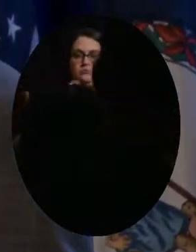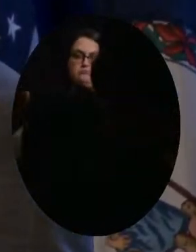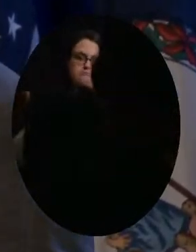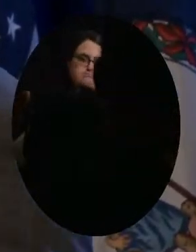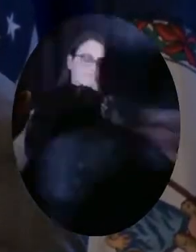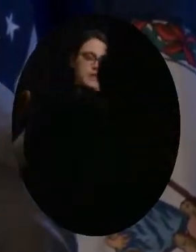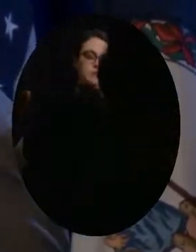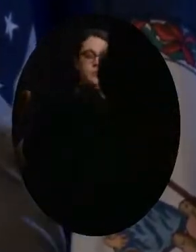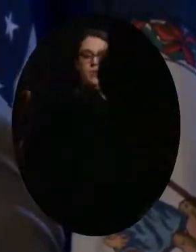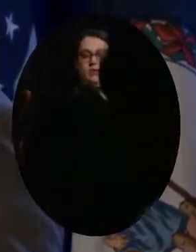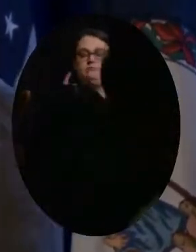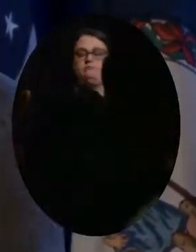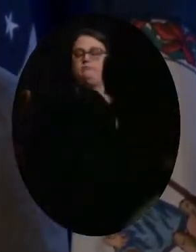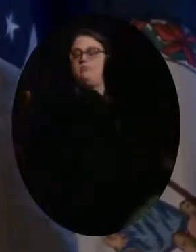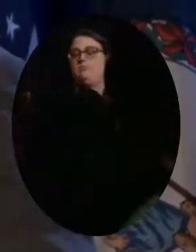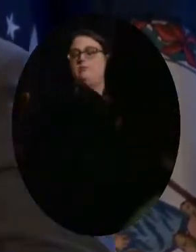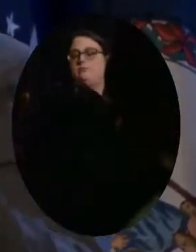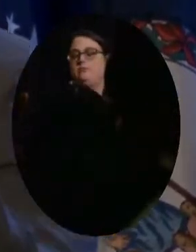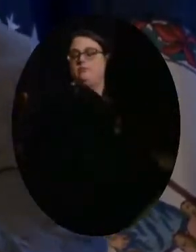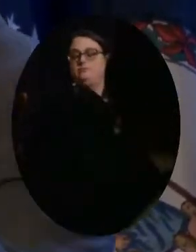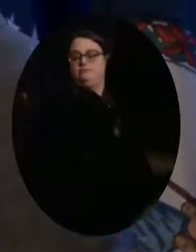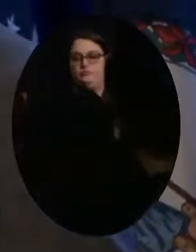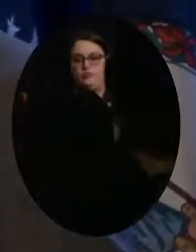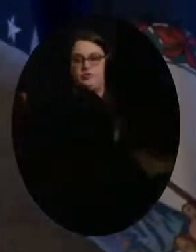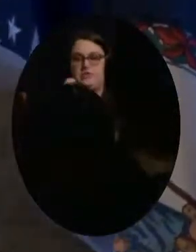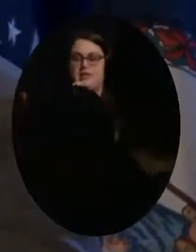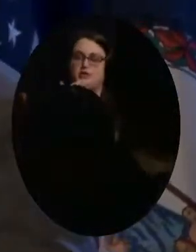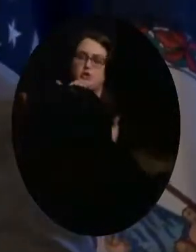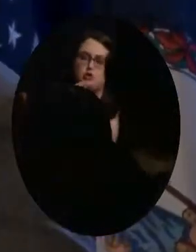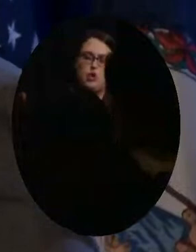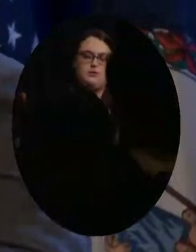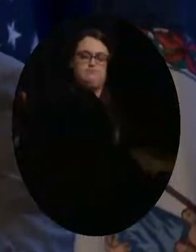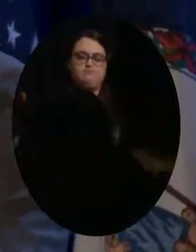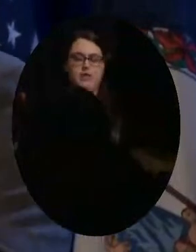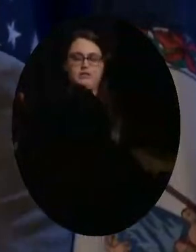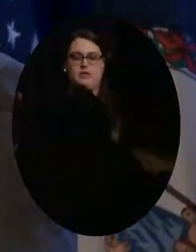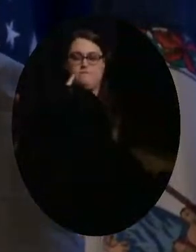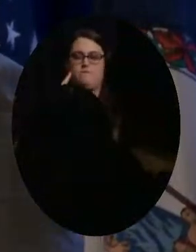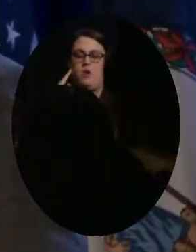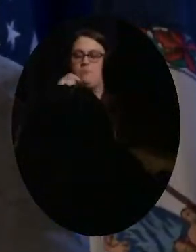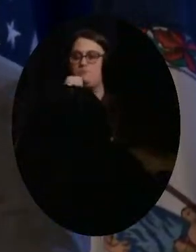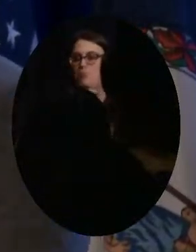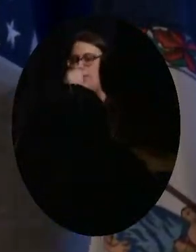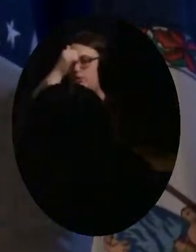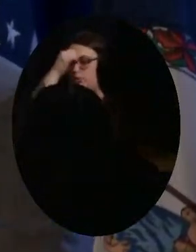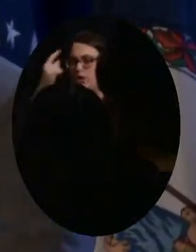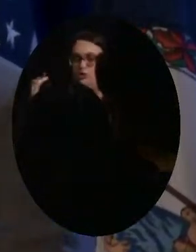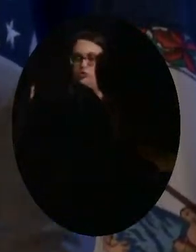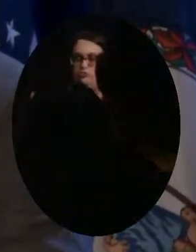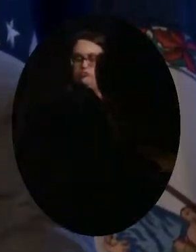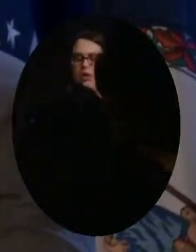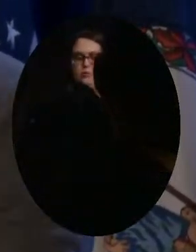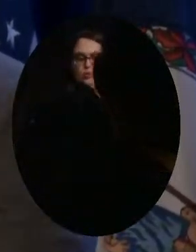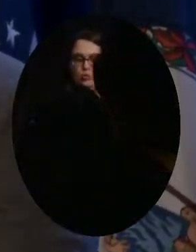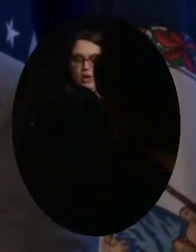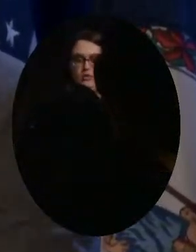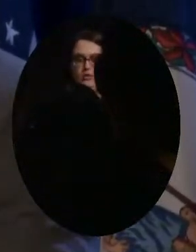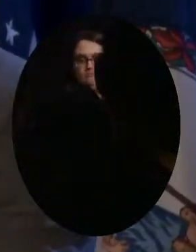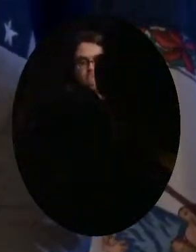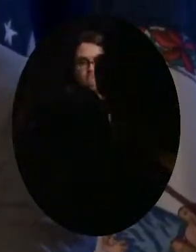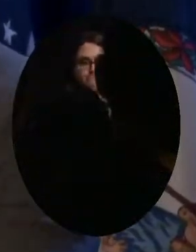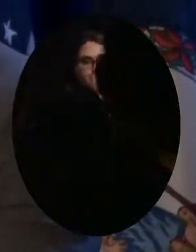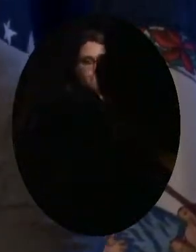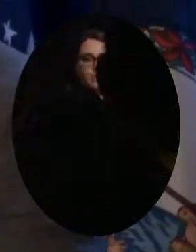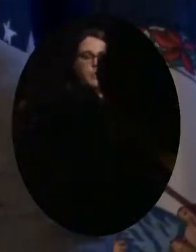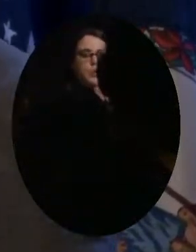in it. There's a Bible verse that says how good and pleasant it is for brothers and sisters to dwell together in unity. And